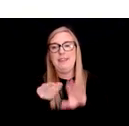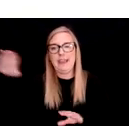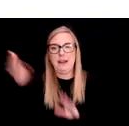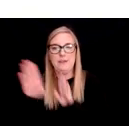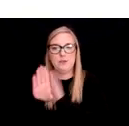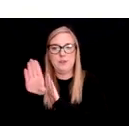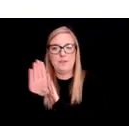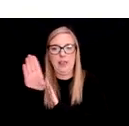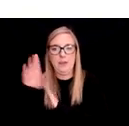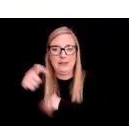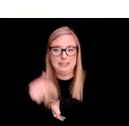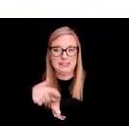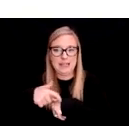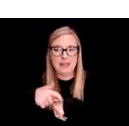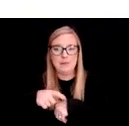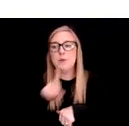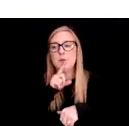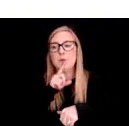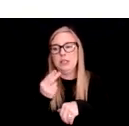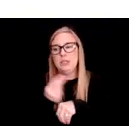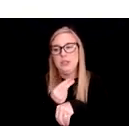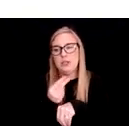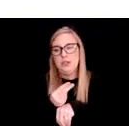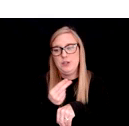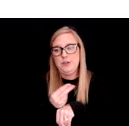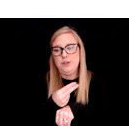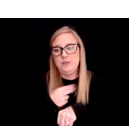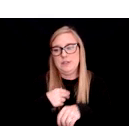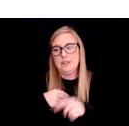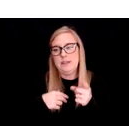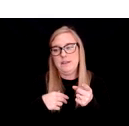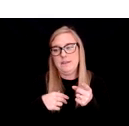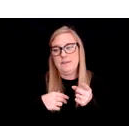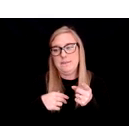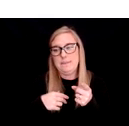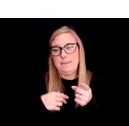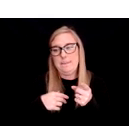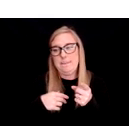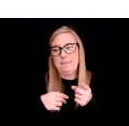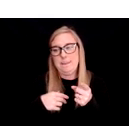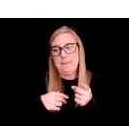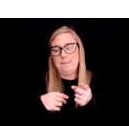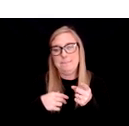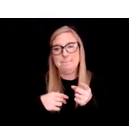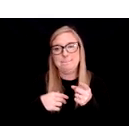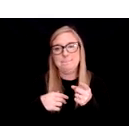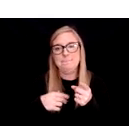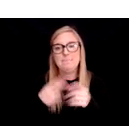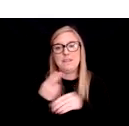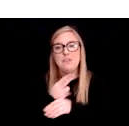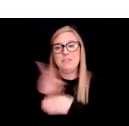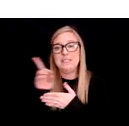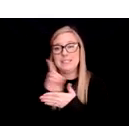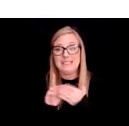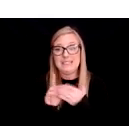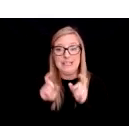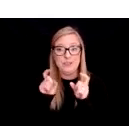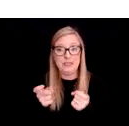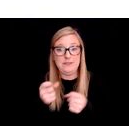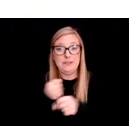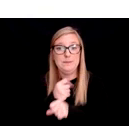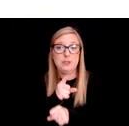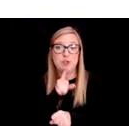best practices to think through how you're implementing in the development phase the designs that you're given to make sure that